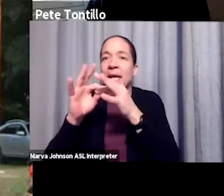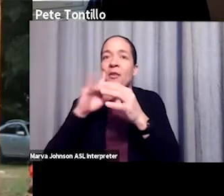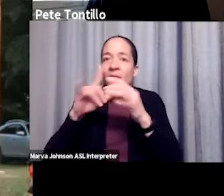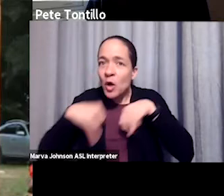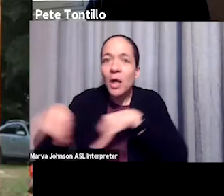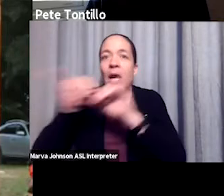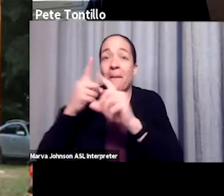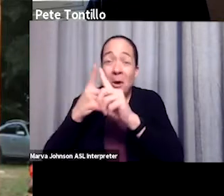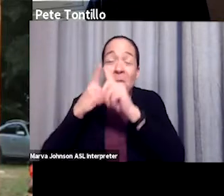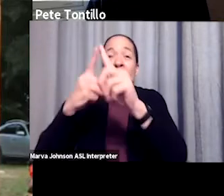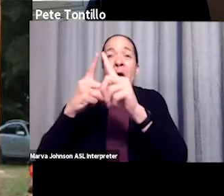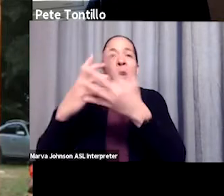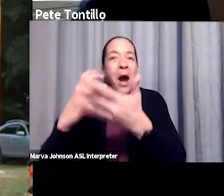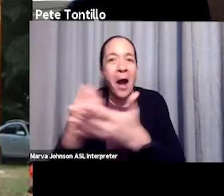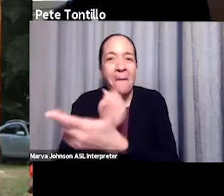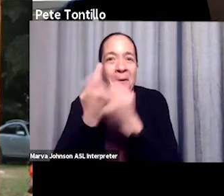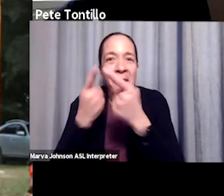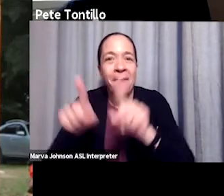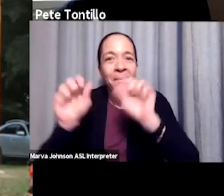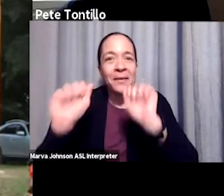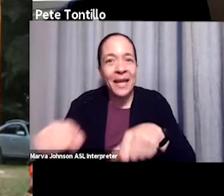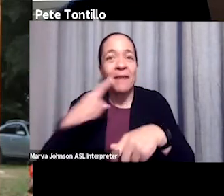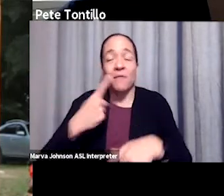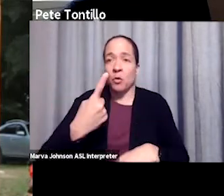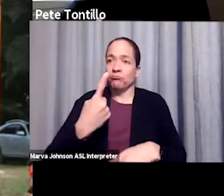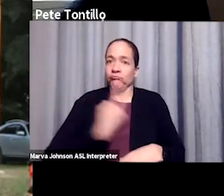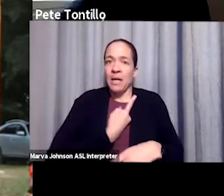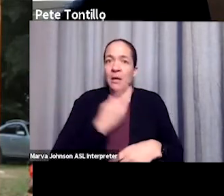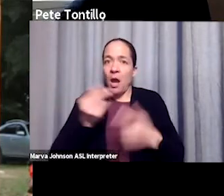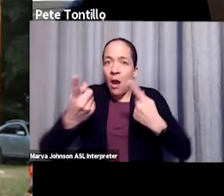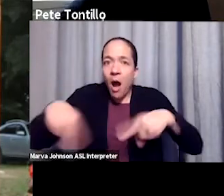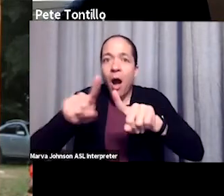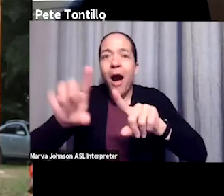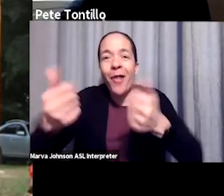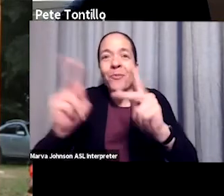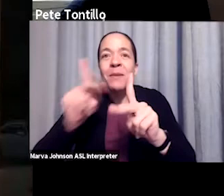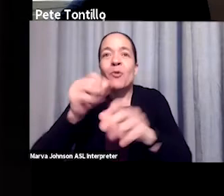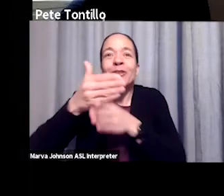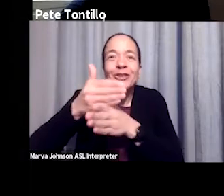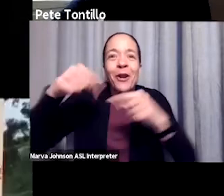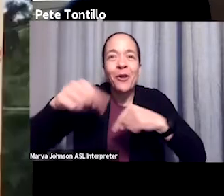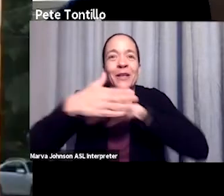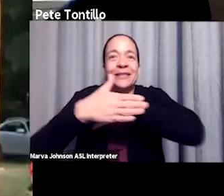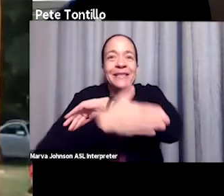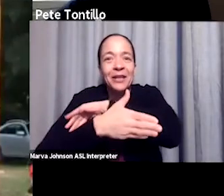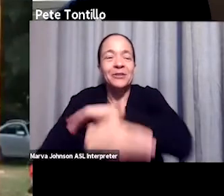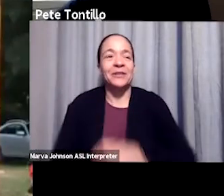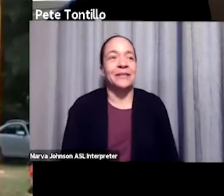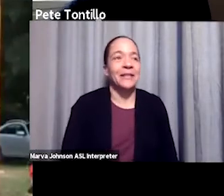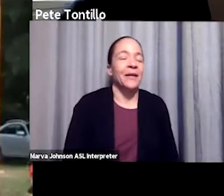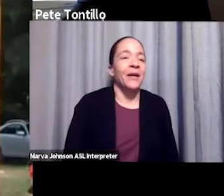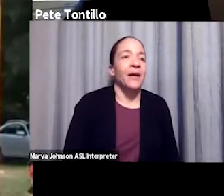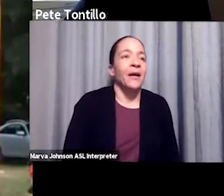opportunity possible, for us as individuals and for all of us who share the country. And the thing